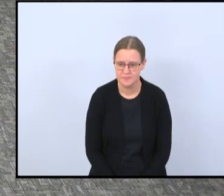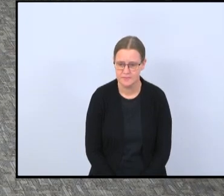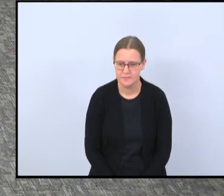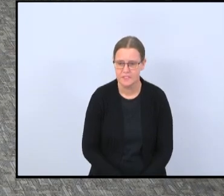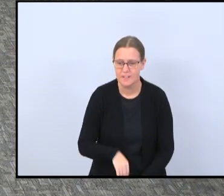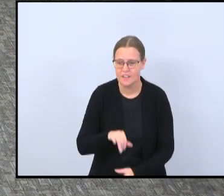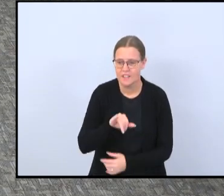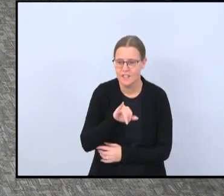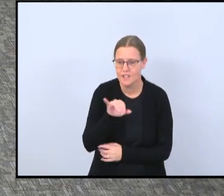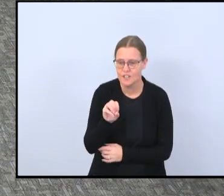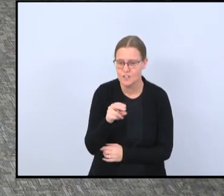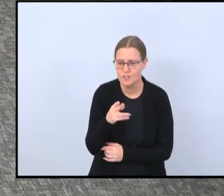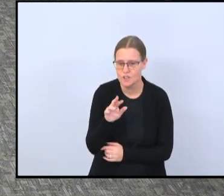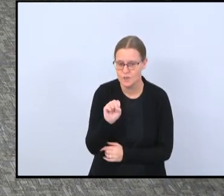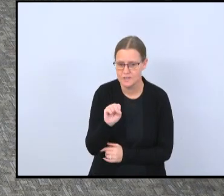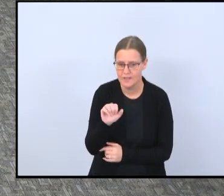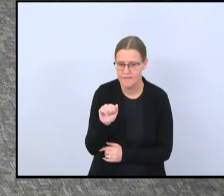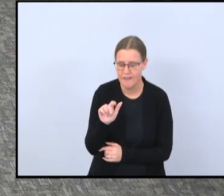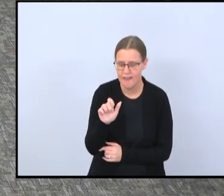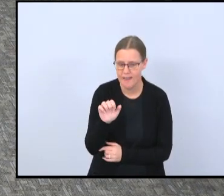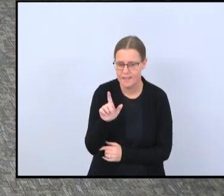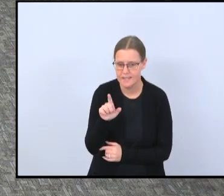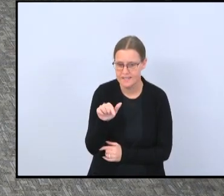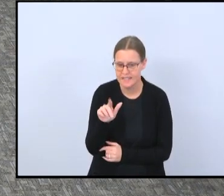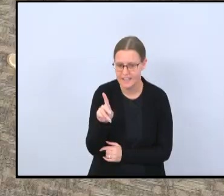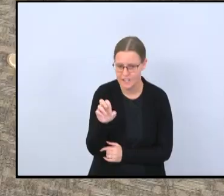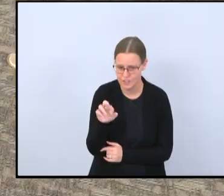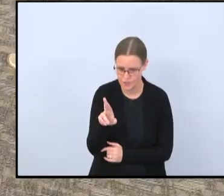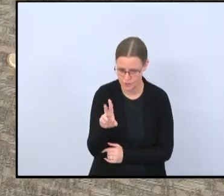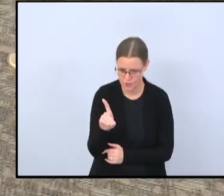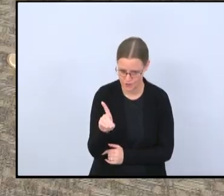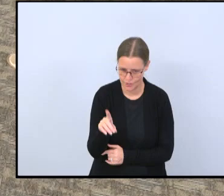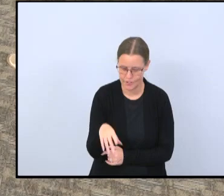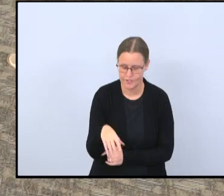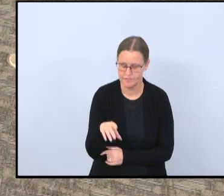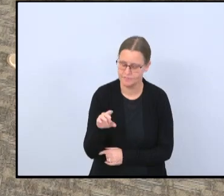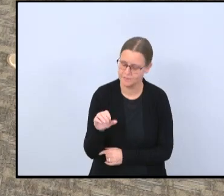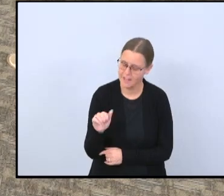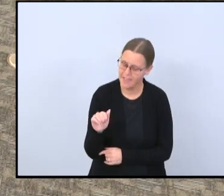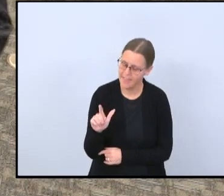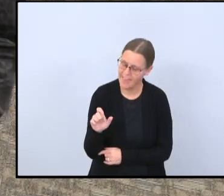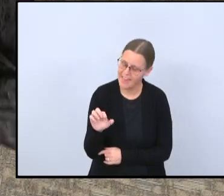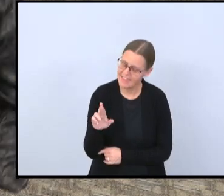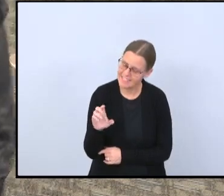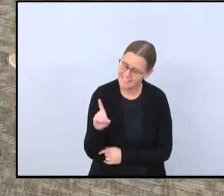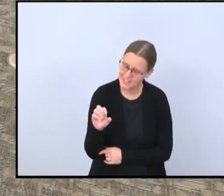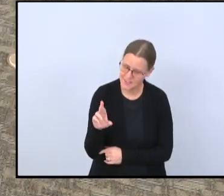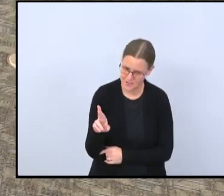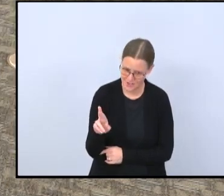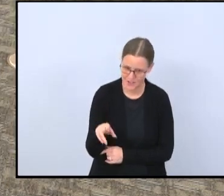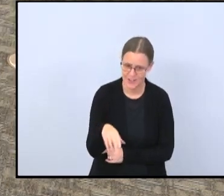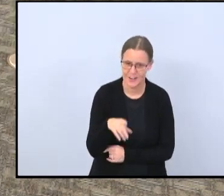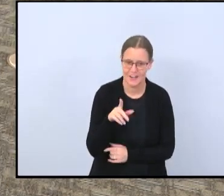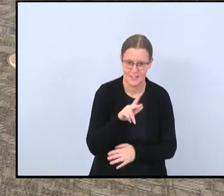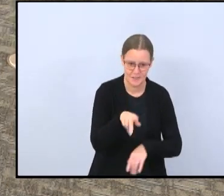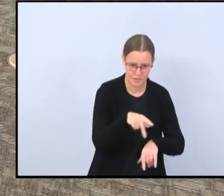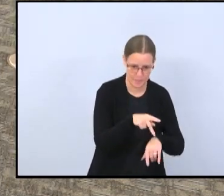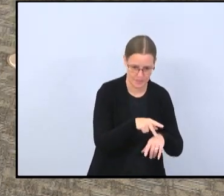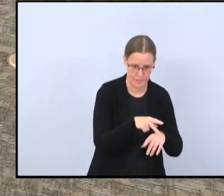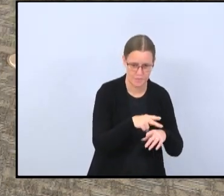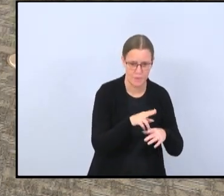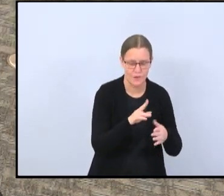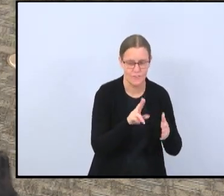And Mr. Joseph Alexander is the Waco High School principal, and Dr. Kanisha Johnson is the University High School